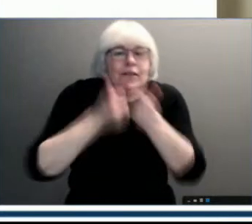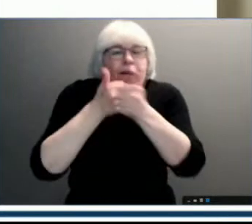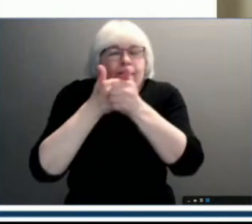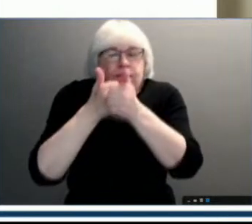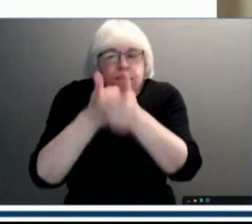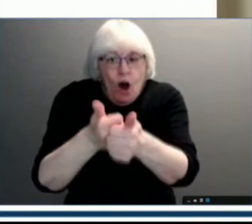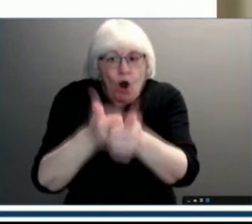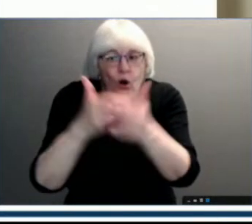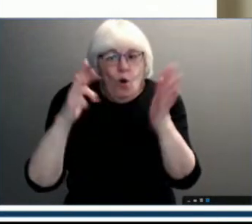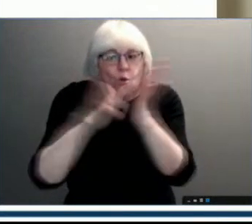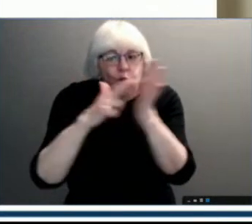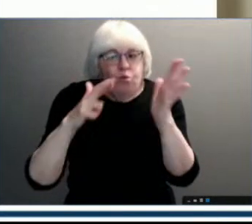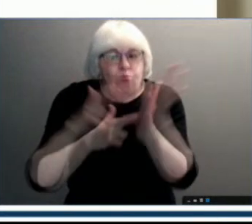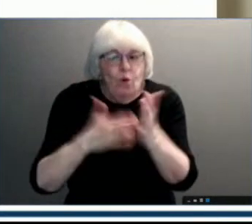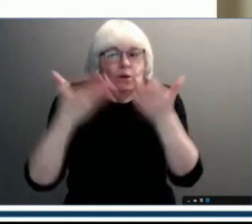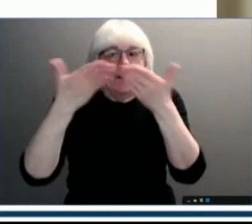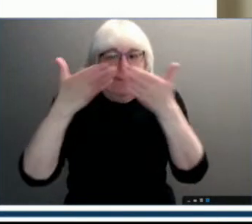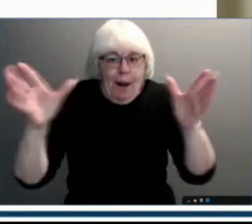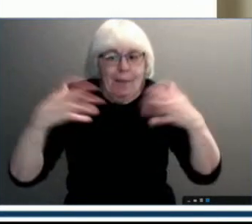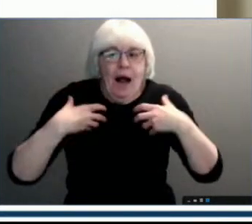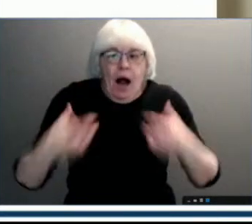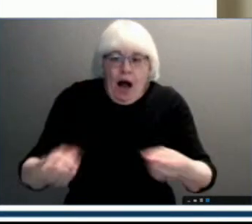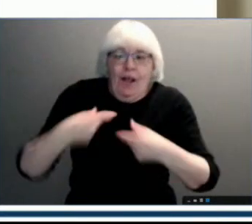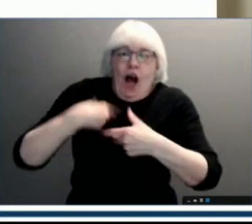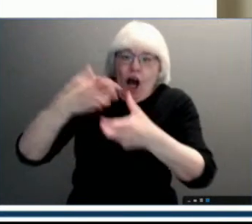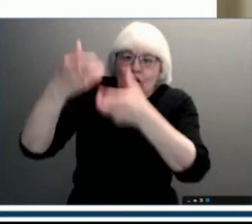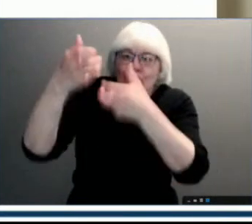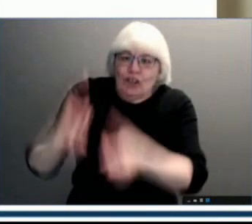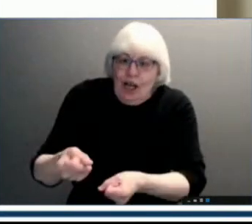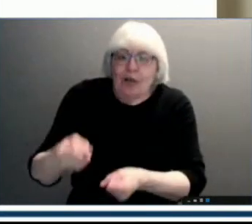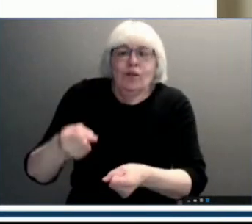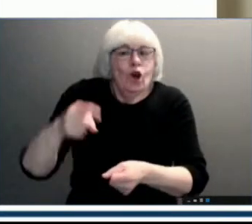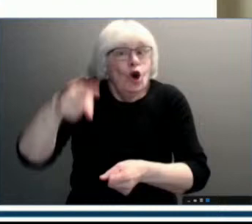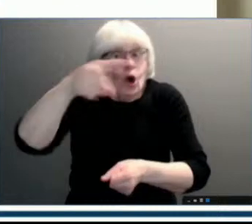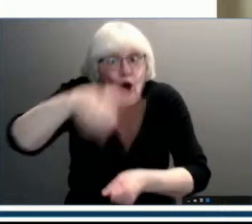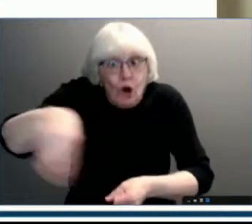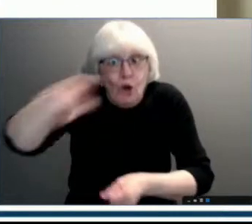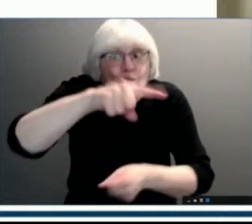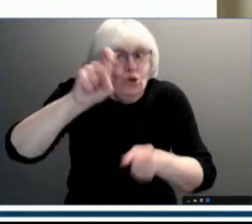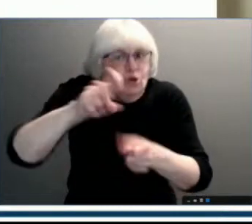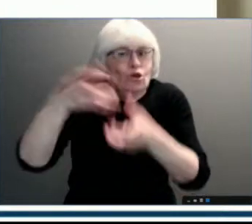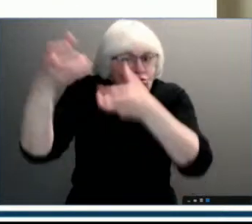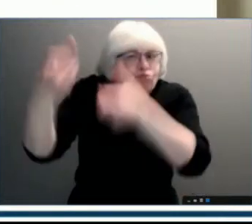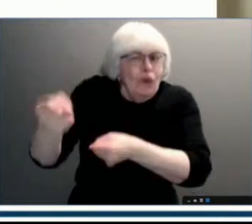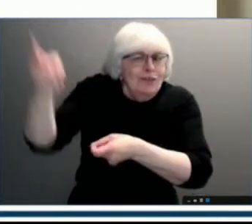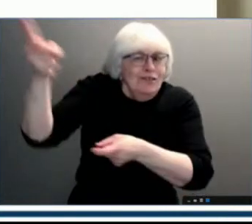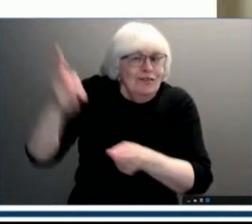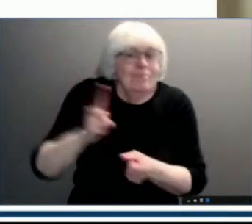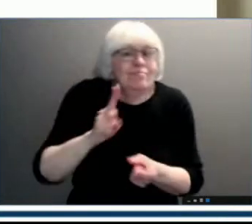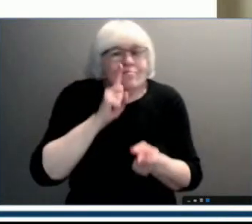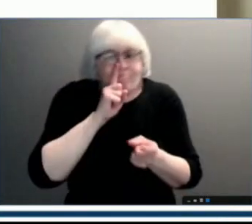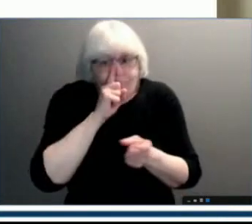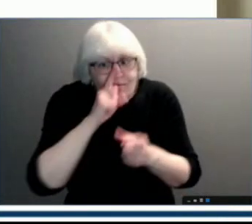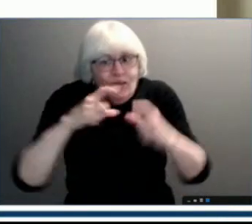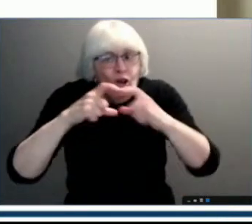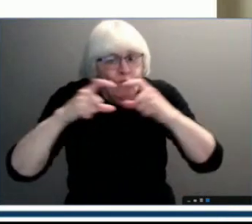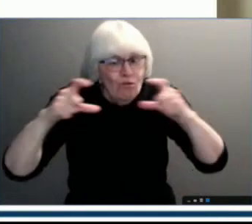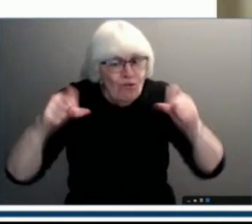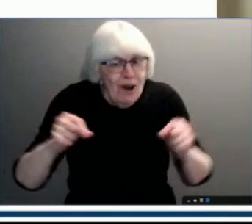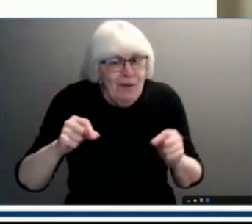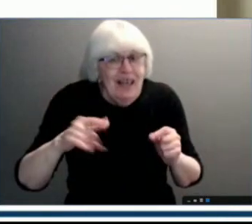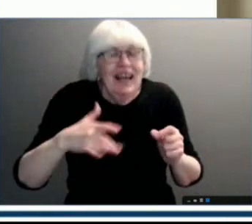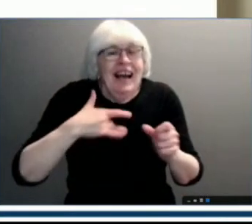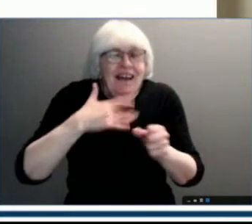trust them, and you should too. If you're sick, do a rapid test. If you're positive for COVID, stay home, isolate, notify your contacts. Do all these